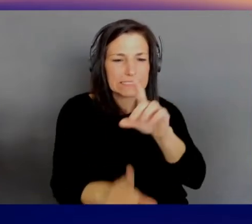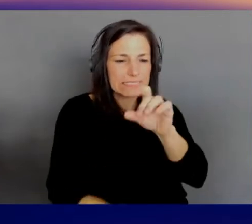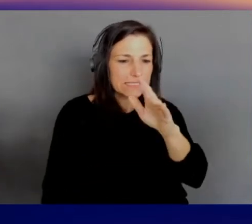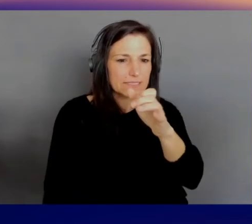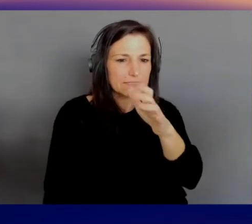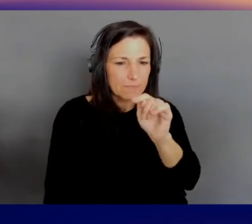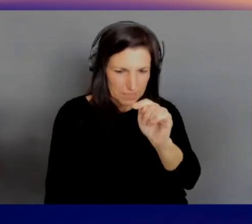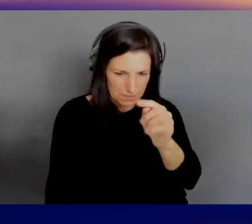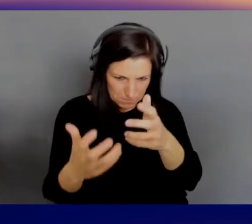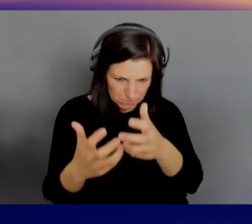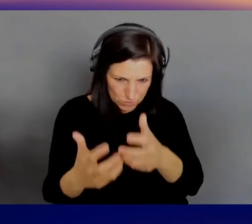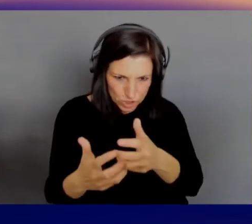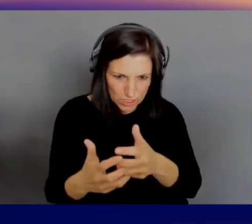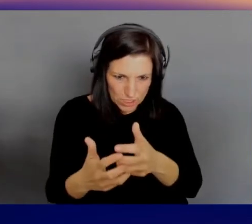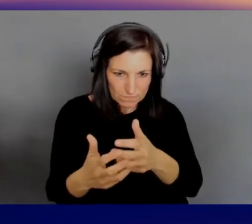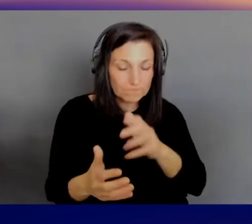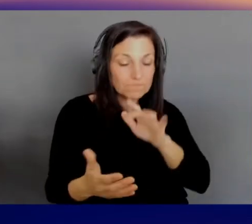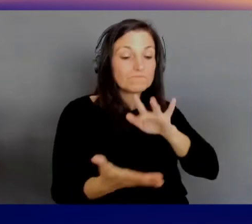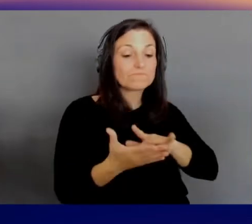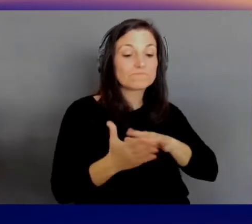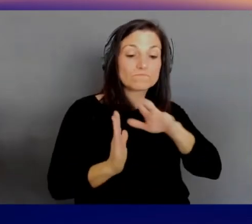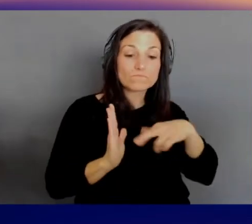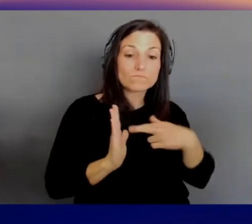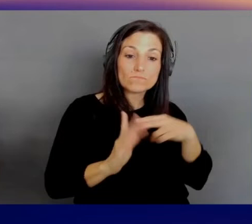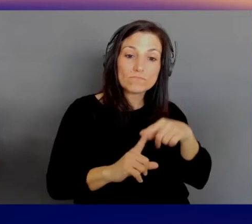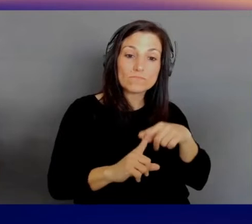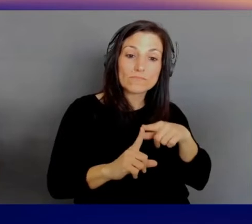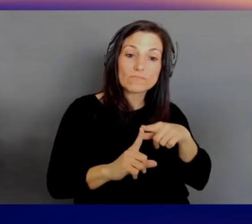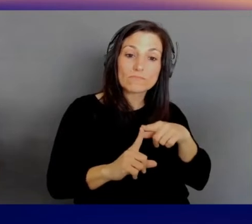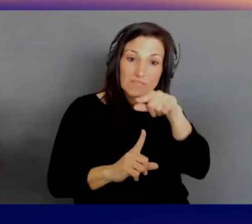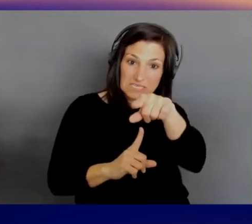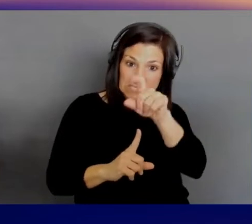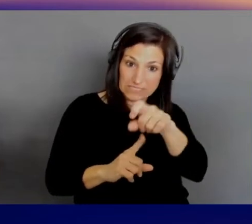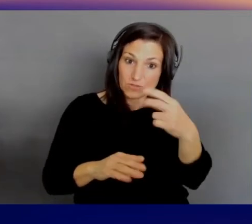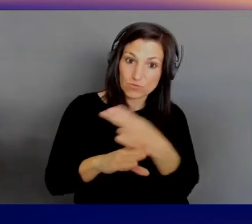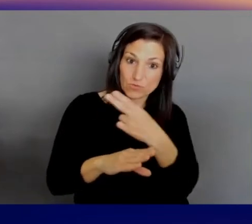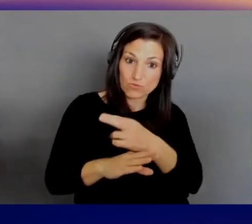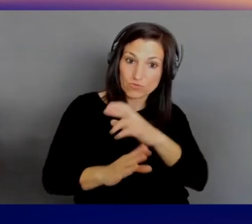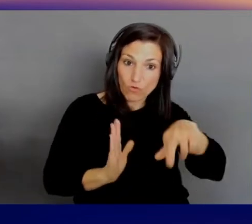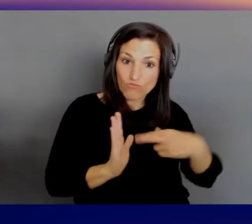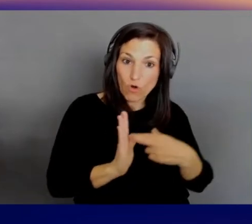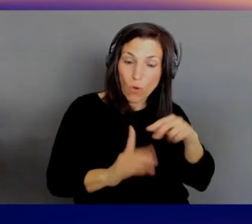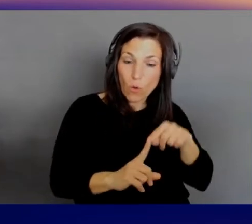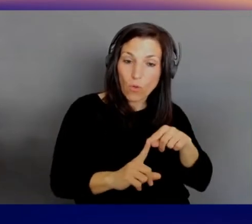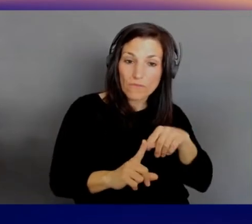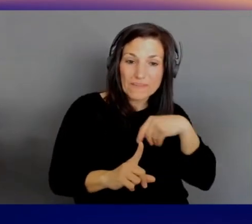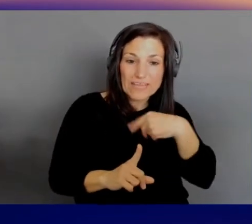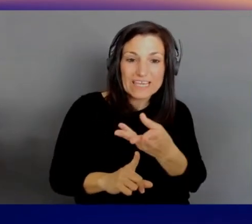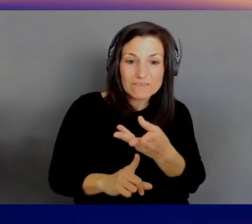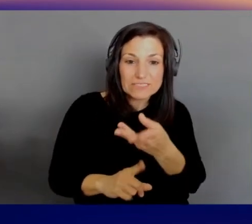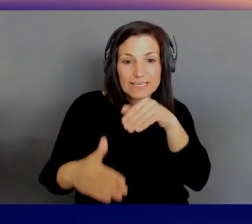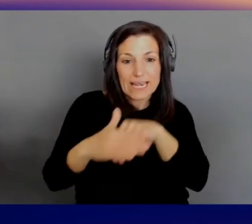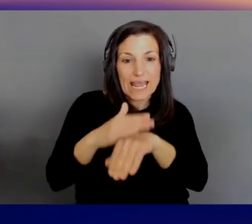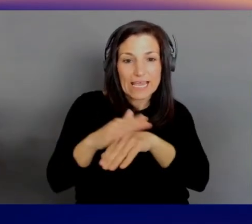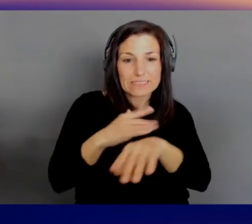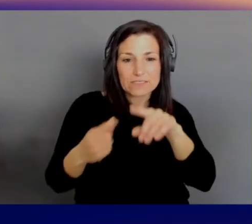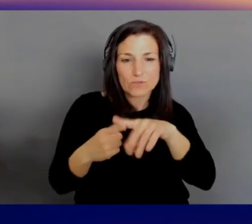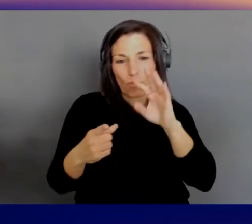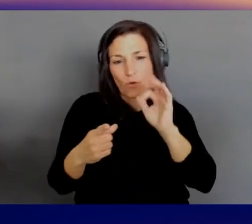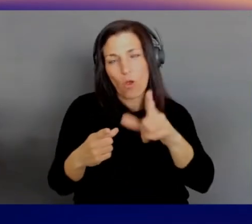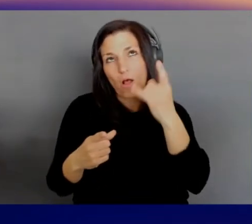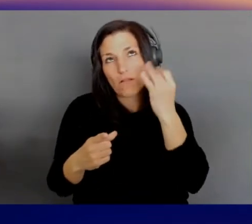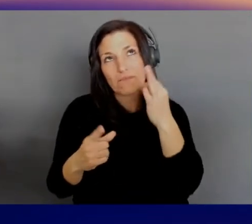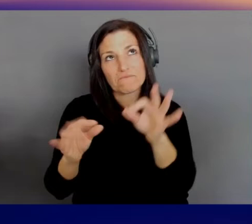role saying the state machine has to use a role which gives it access to call detect sentiment